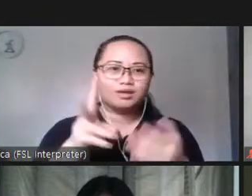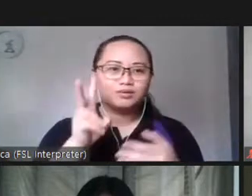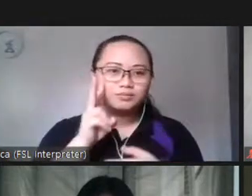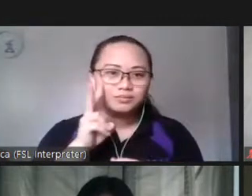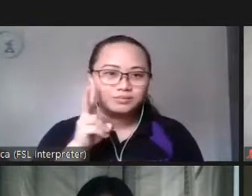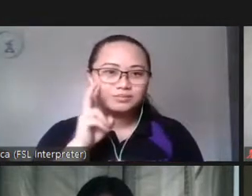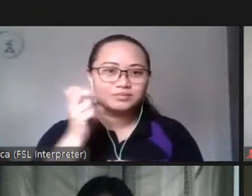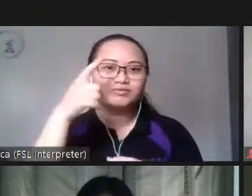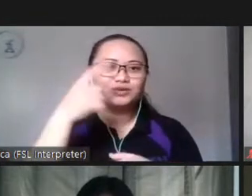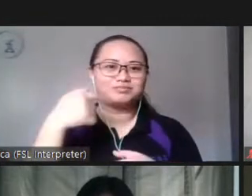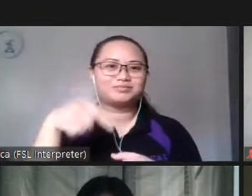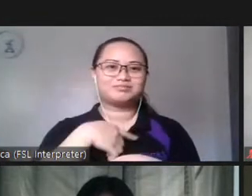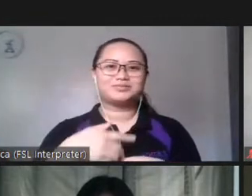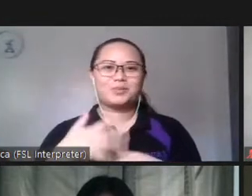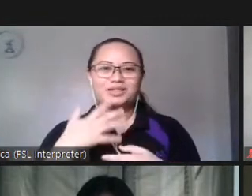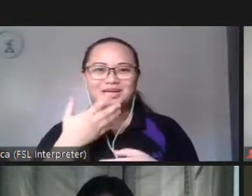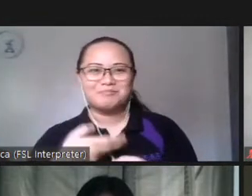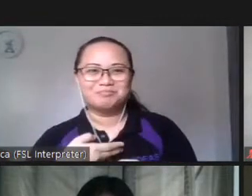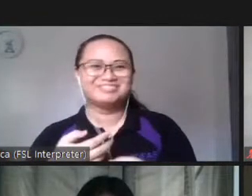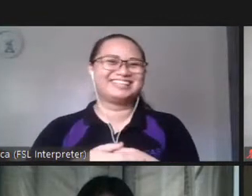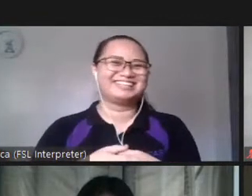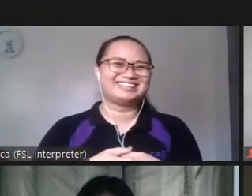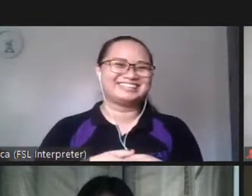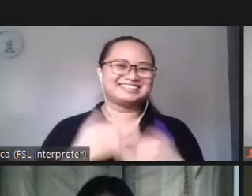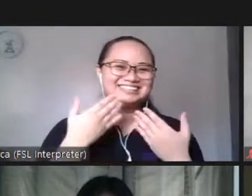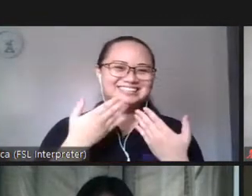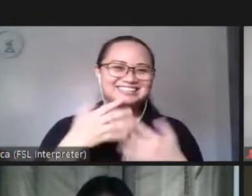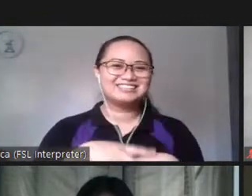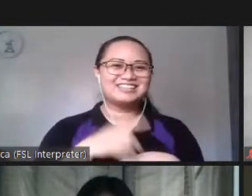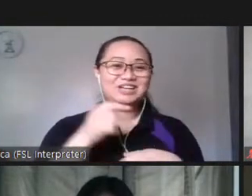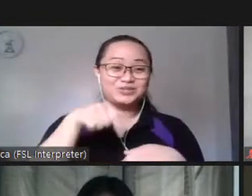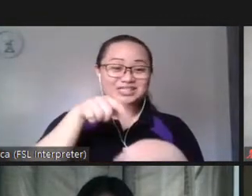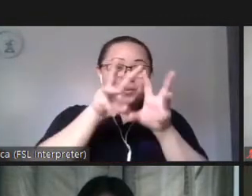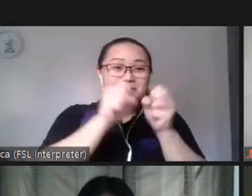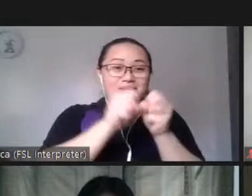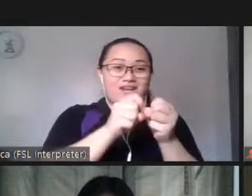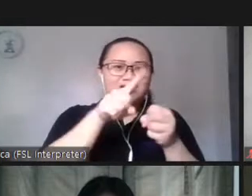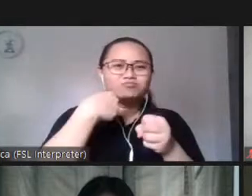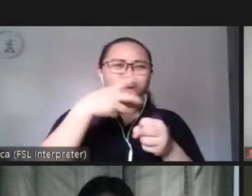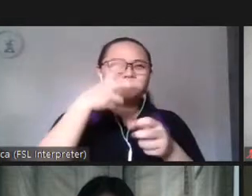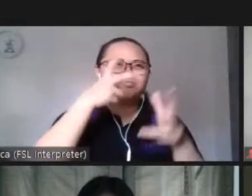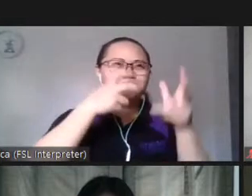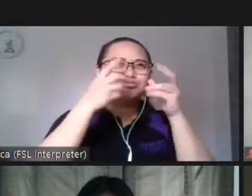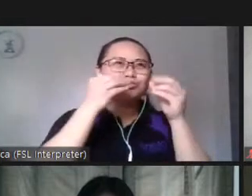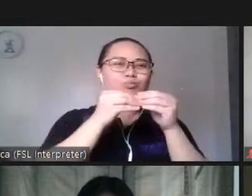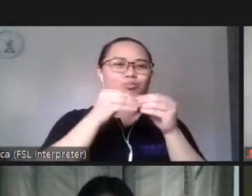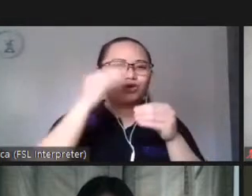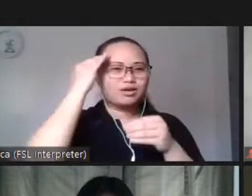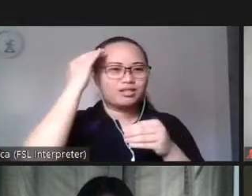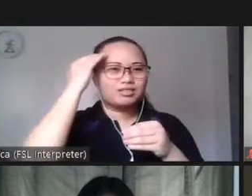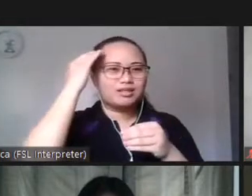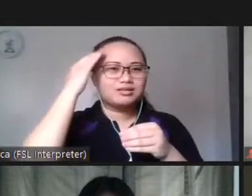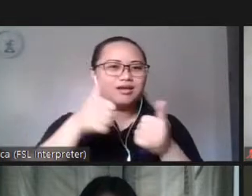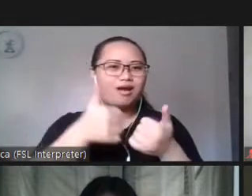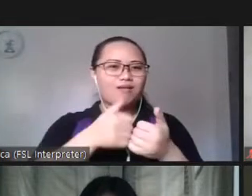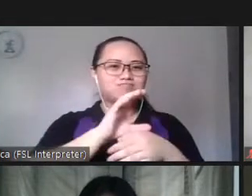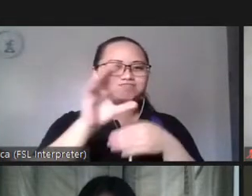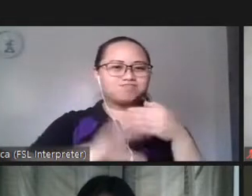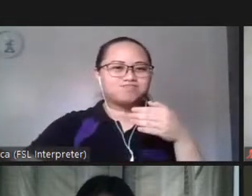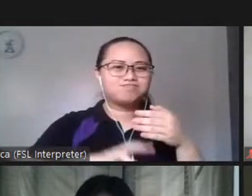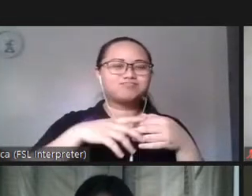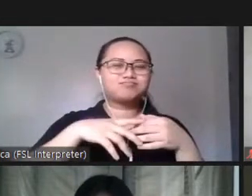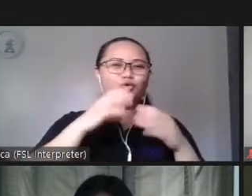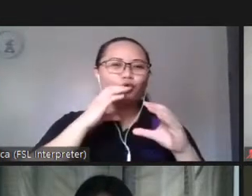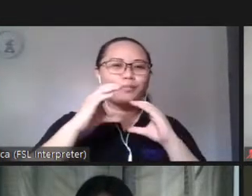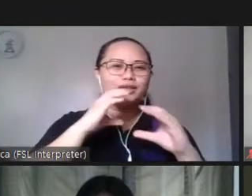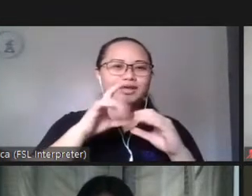us. Through this webinar, we have gained more knowledge and understanding on communicating effectively with the deaf community. We hope